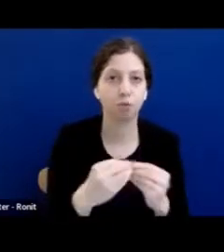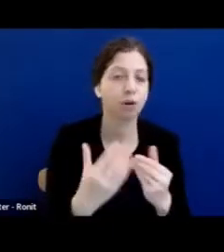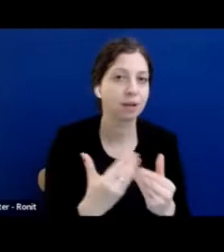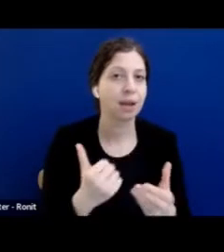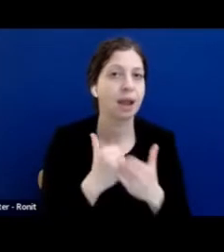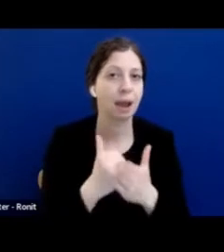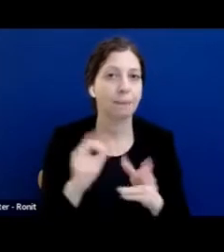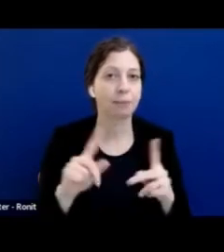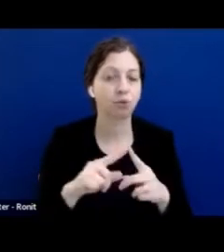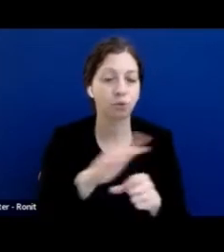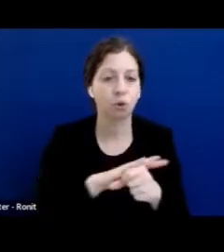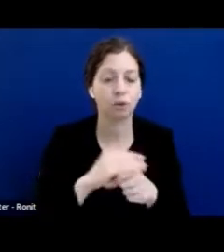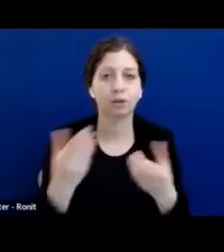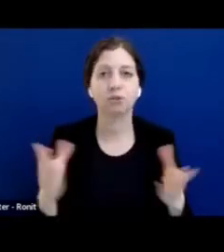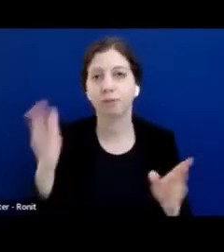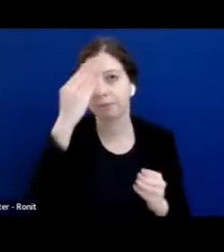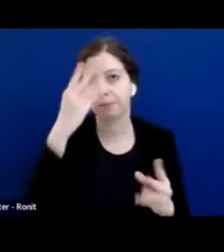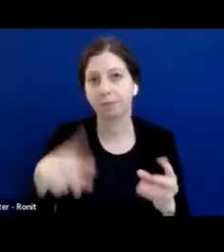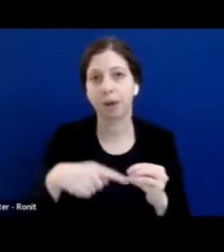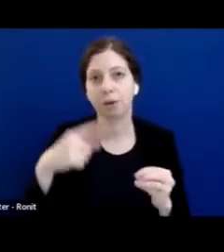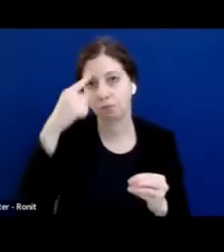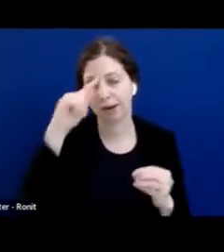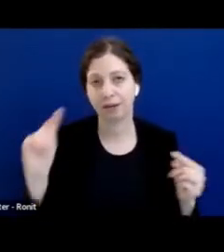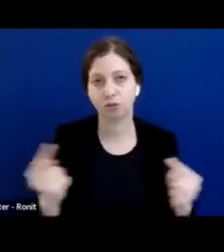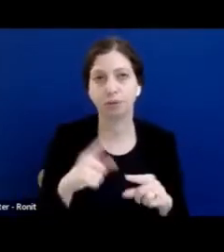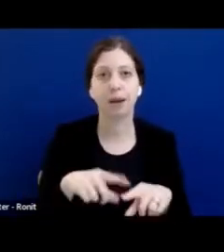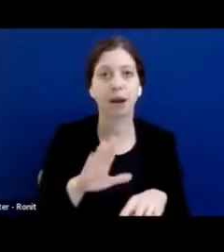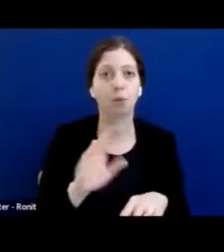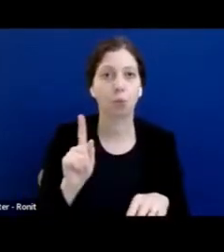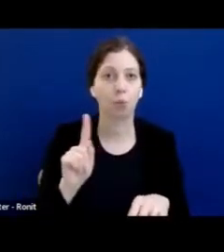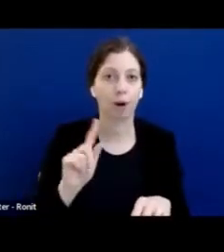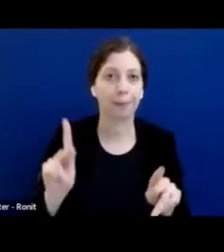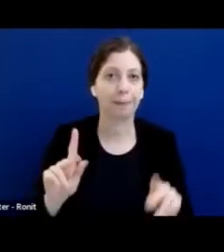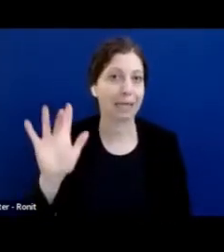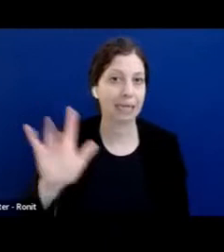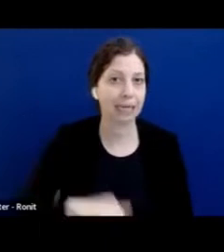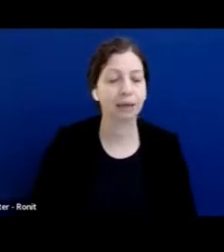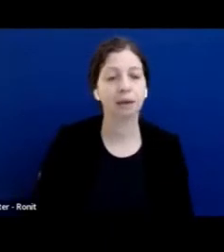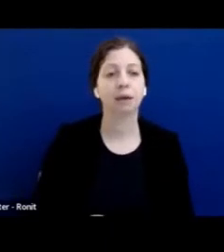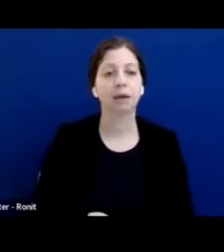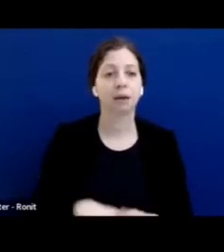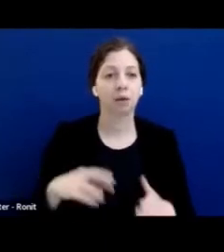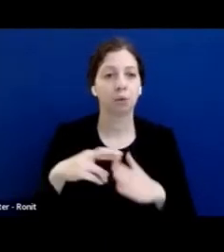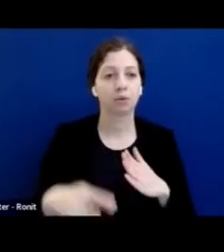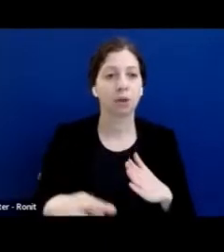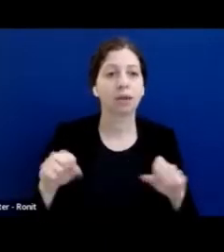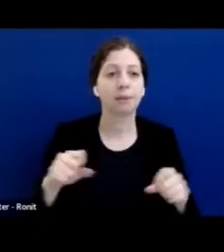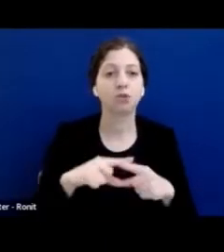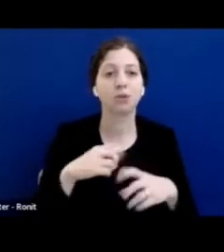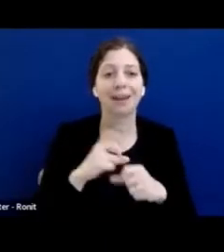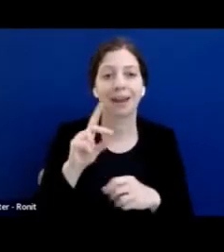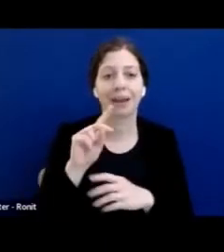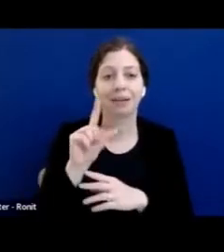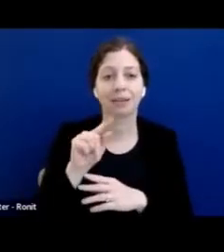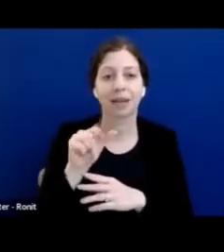and general information about brain injury based on where people are clicking. As a result, we'll be able to get data to see what people are